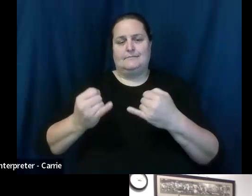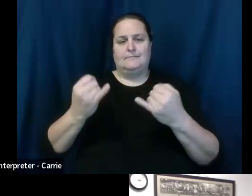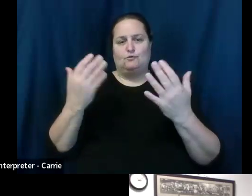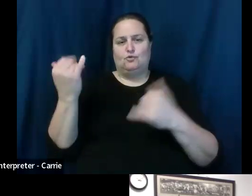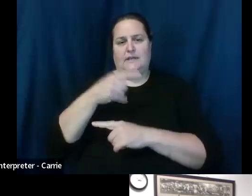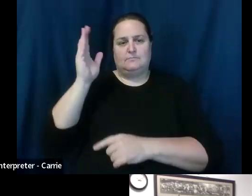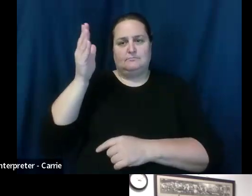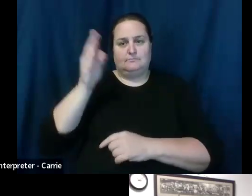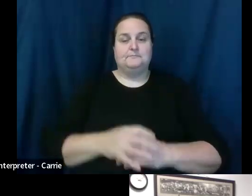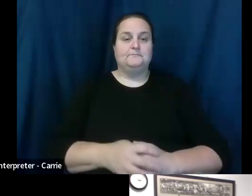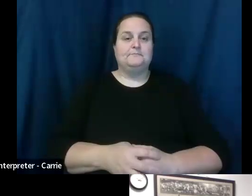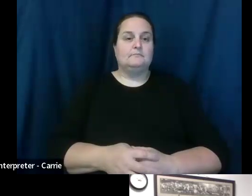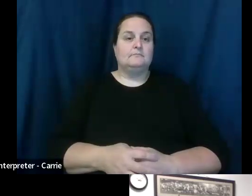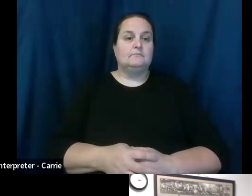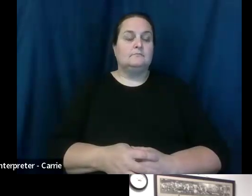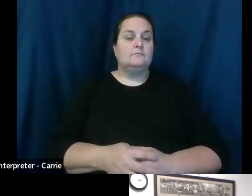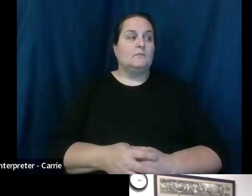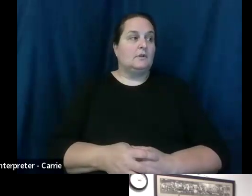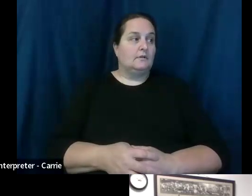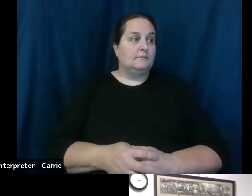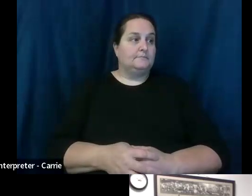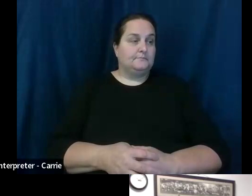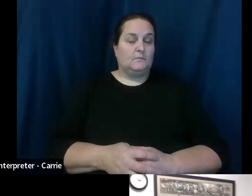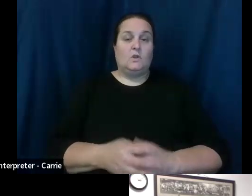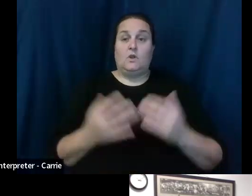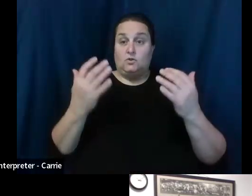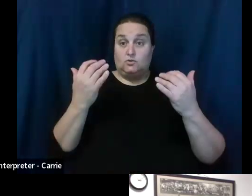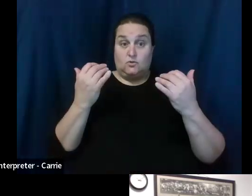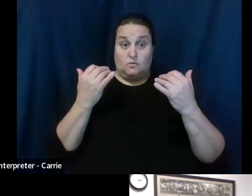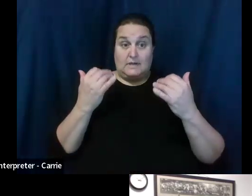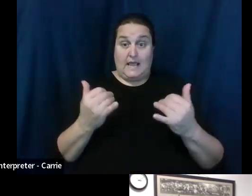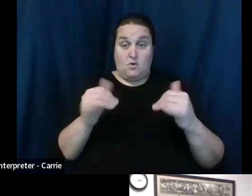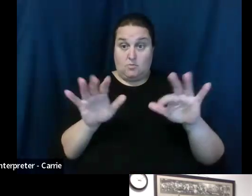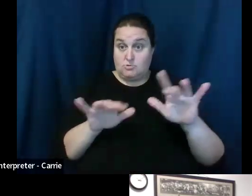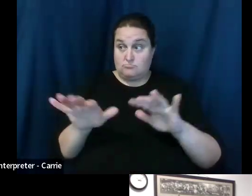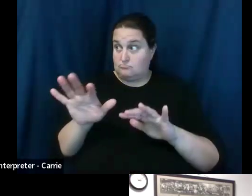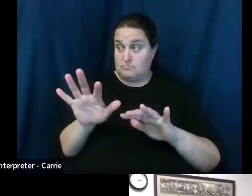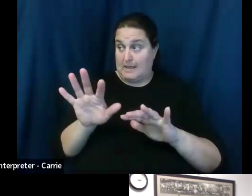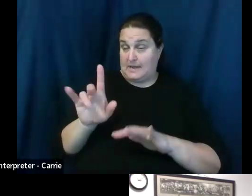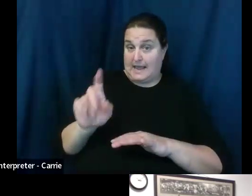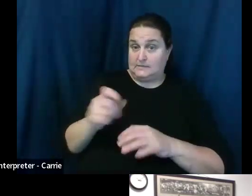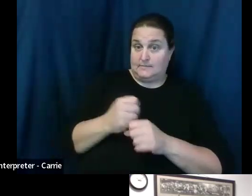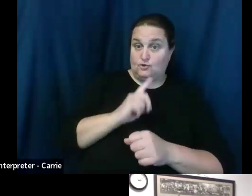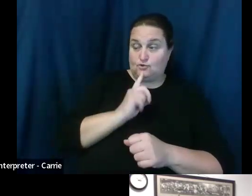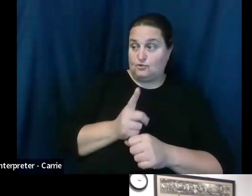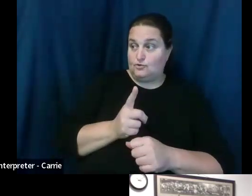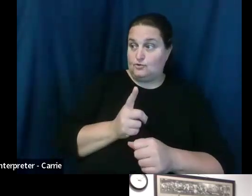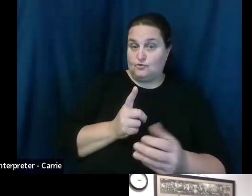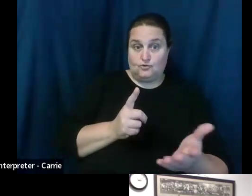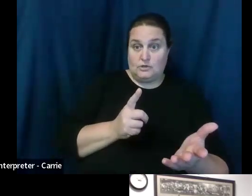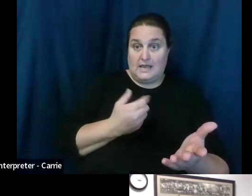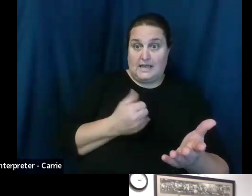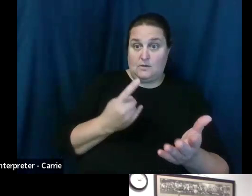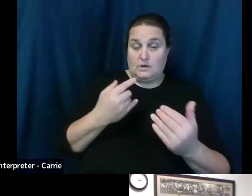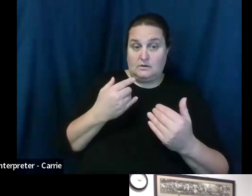But while we are at the end of step one, we'll take just a moment to make sure, is there anybody who's having